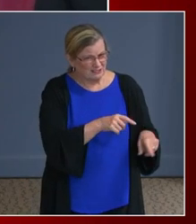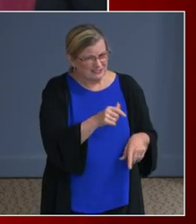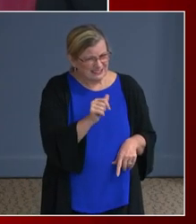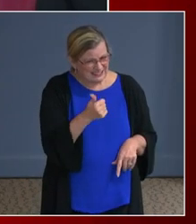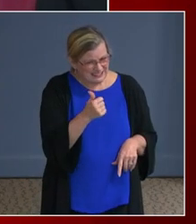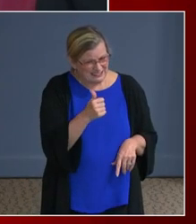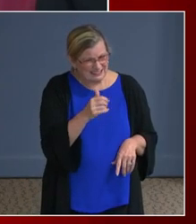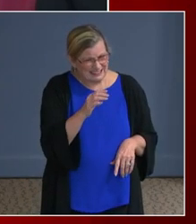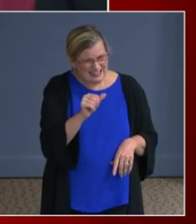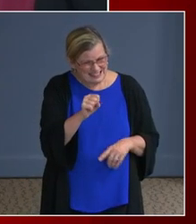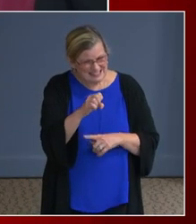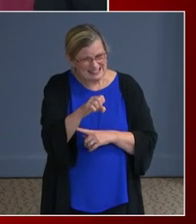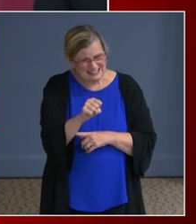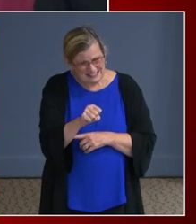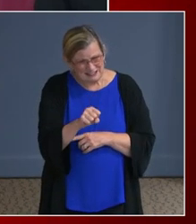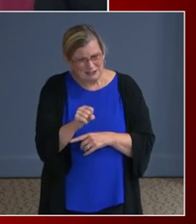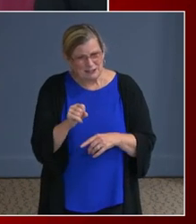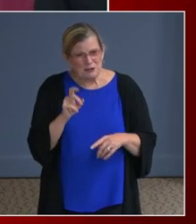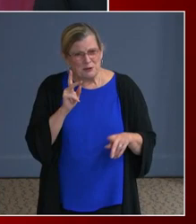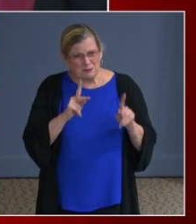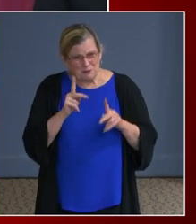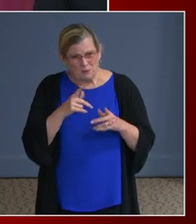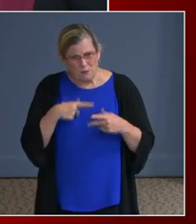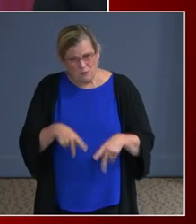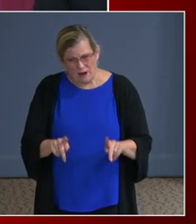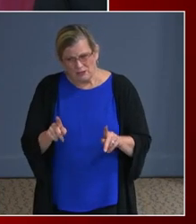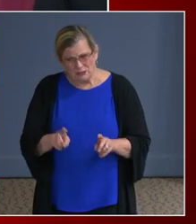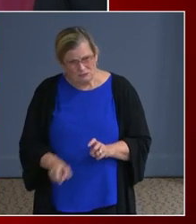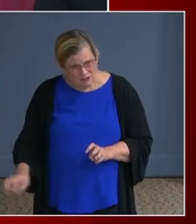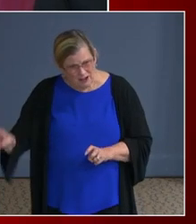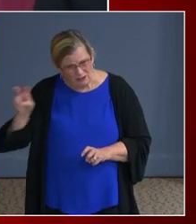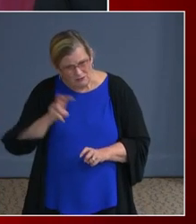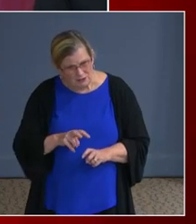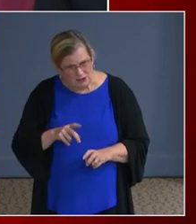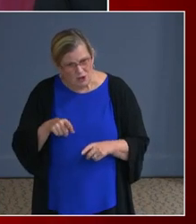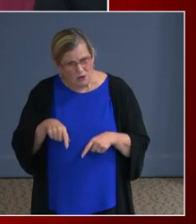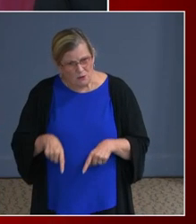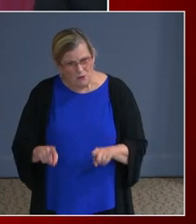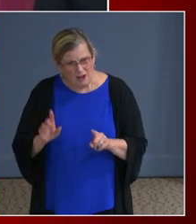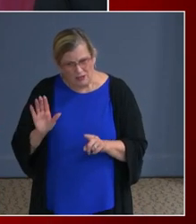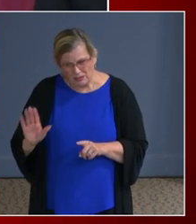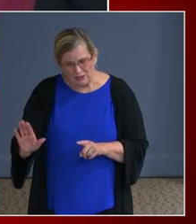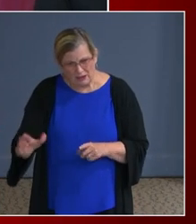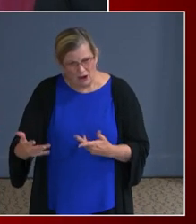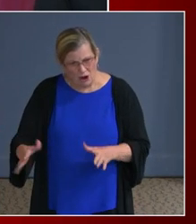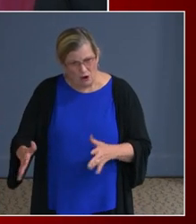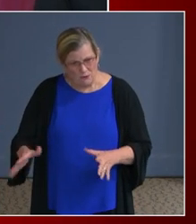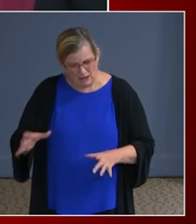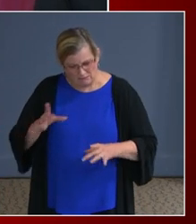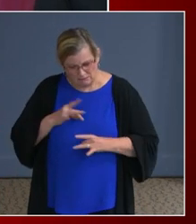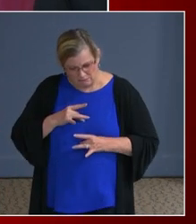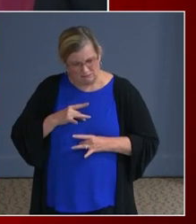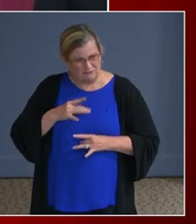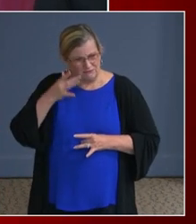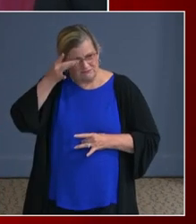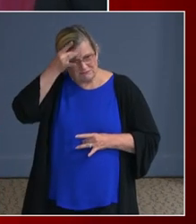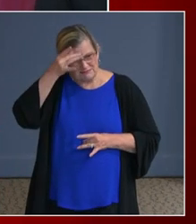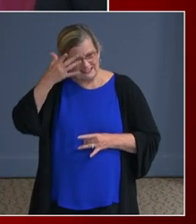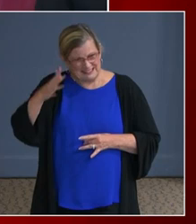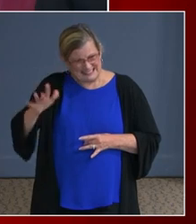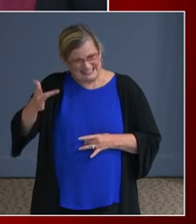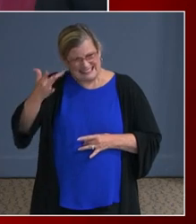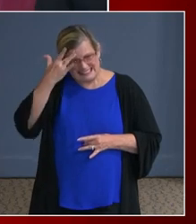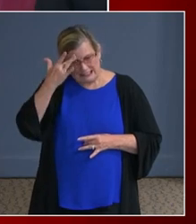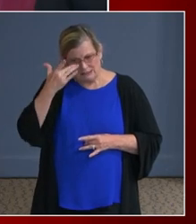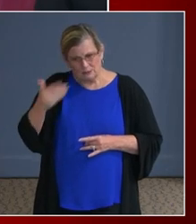of people who traveled while they were actually infectious. And we are having an increasing number of cases that are related,